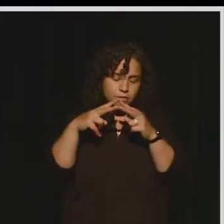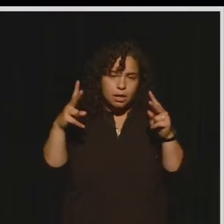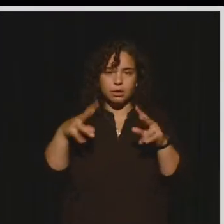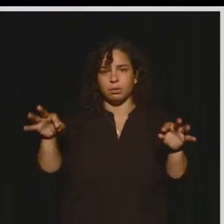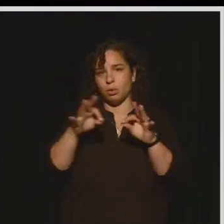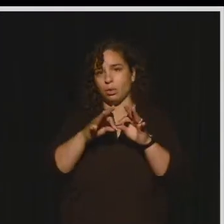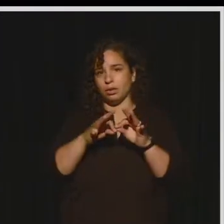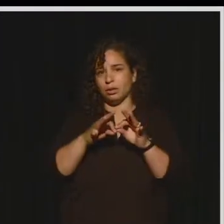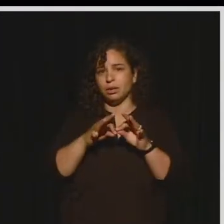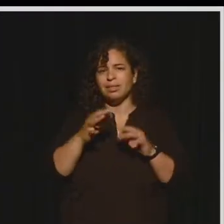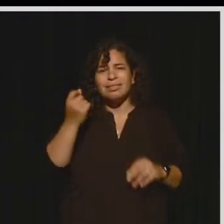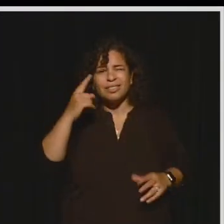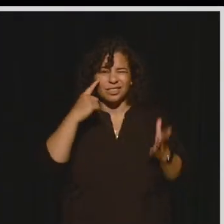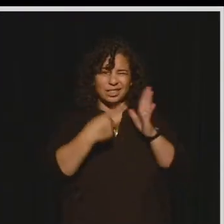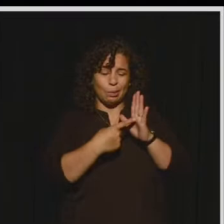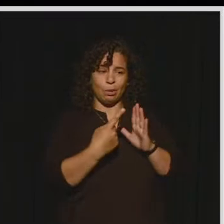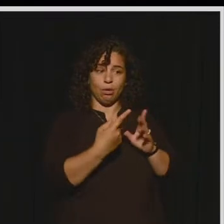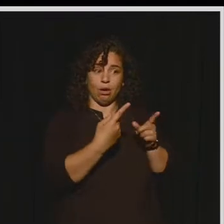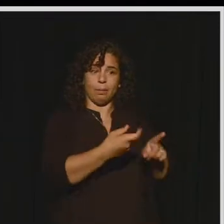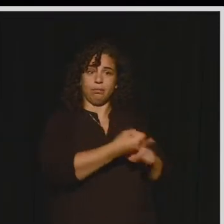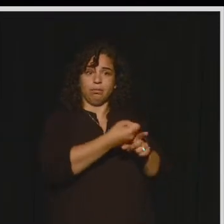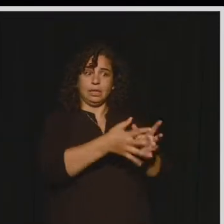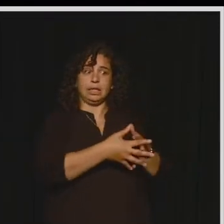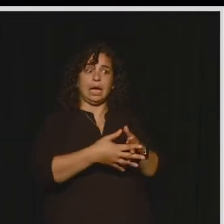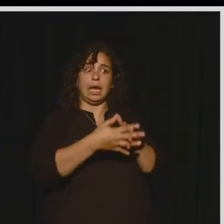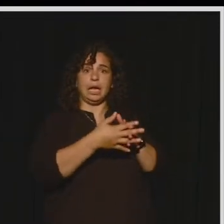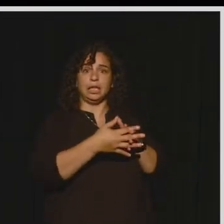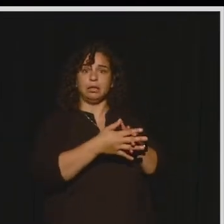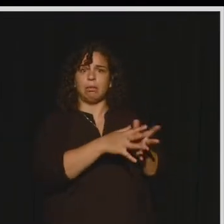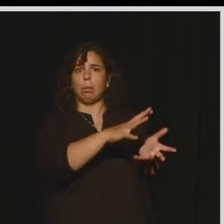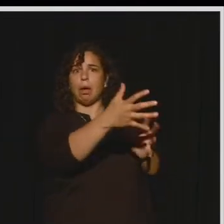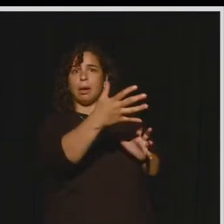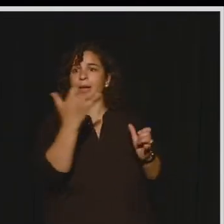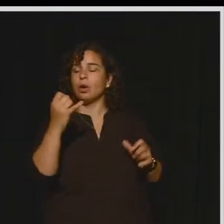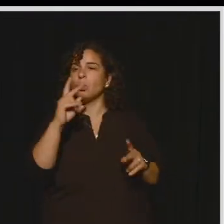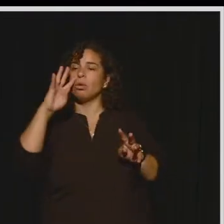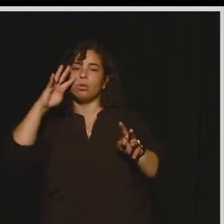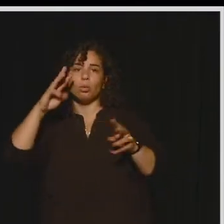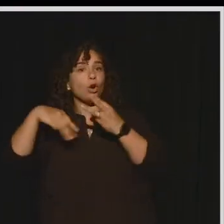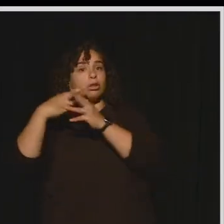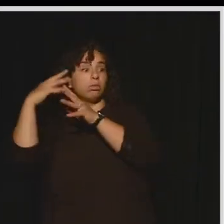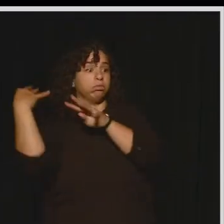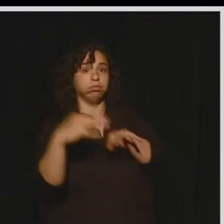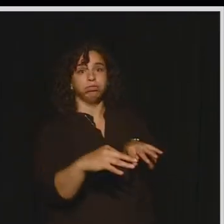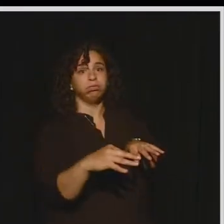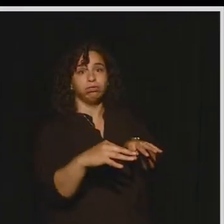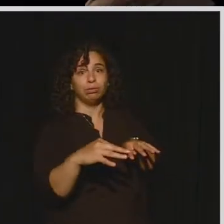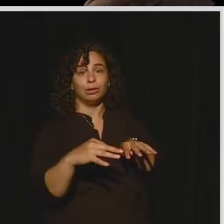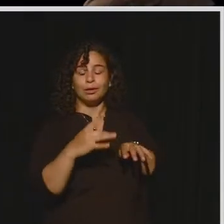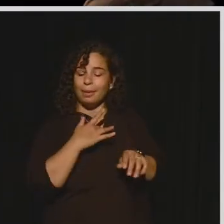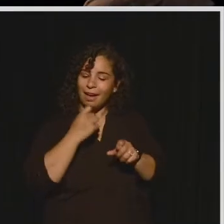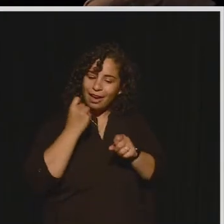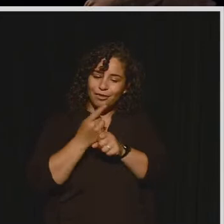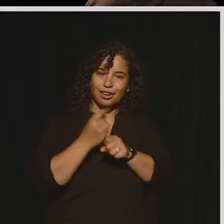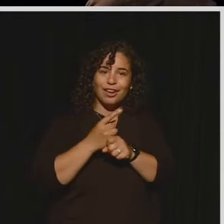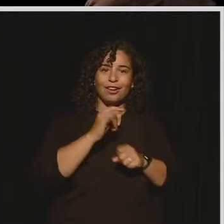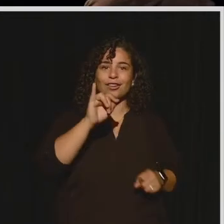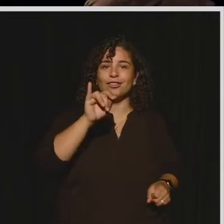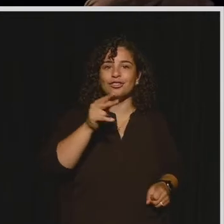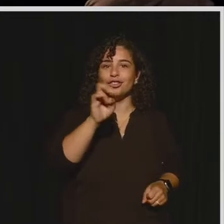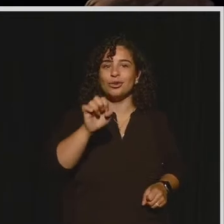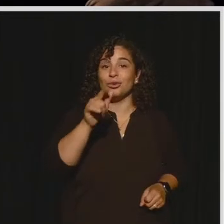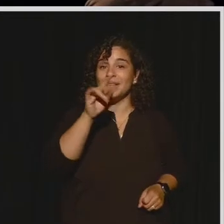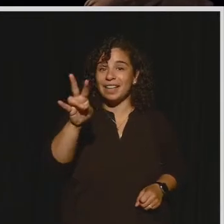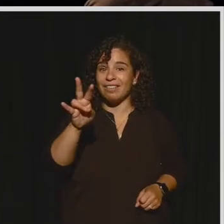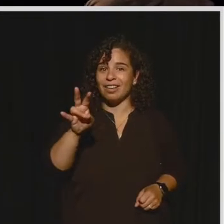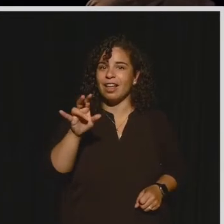be everything, you know, when something happens in the States, now it's the biggest thing in the world. And so every 27th of June, I go, this